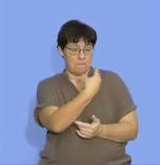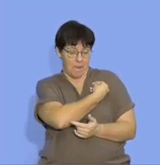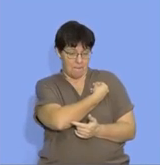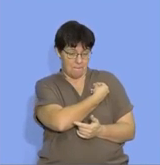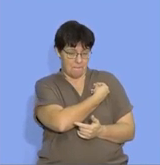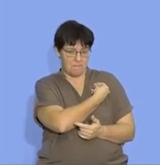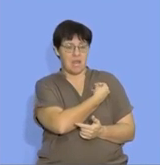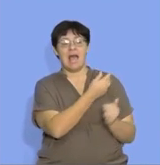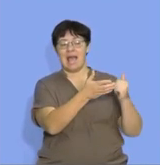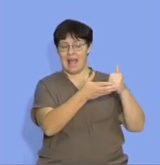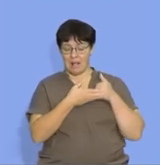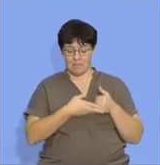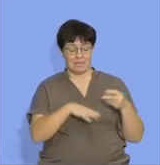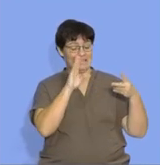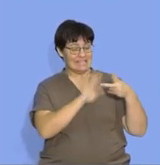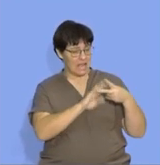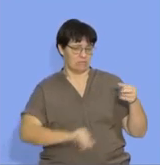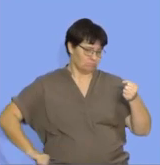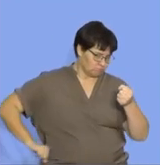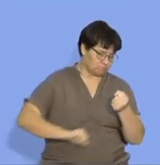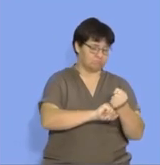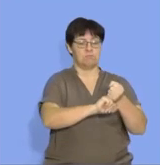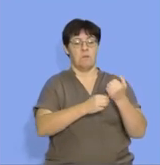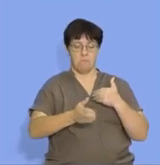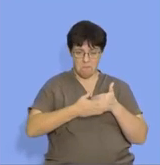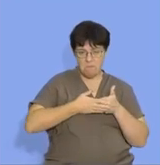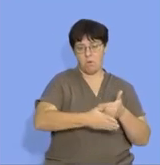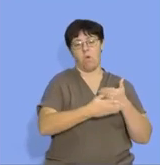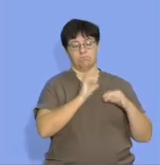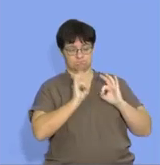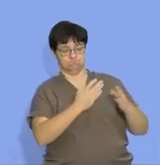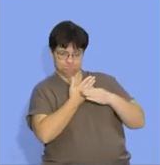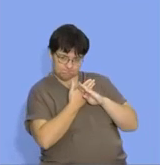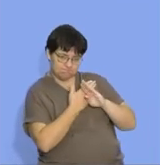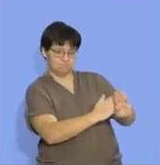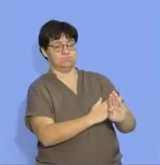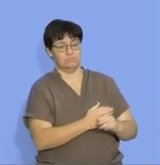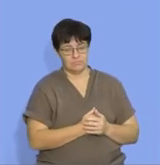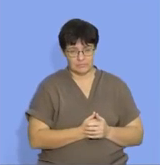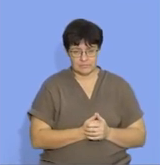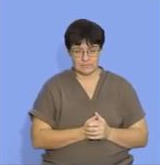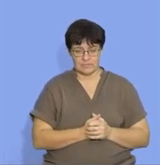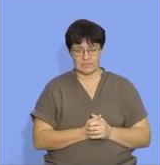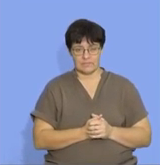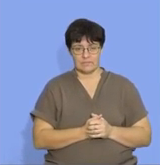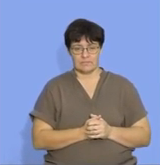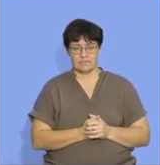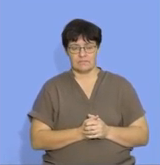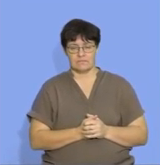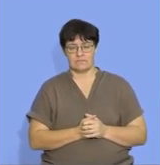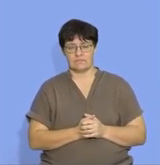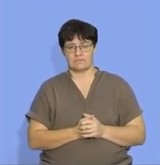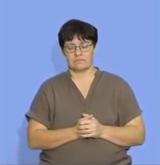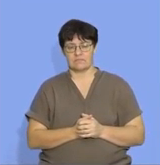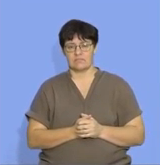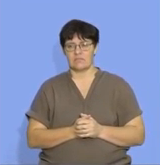one helps, but the second one just makes sure that we get that extra protection. Right, why